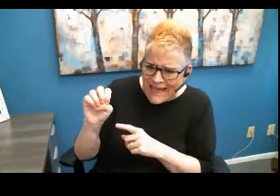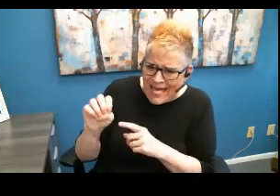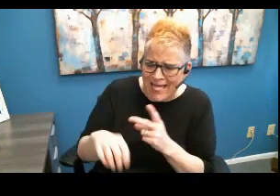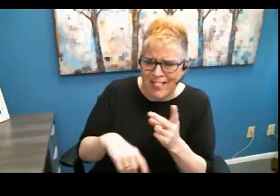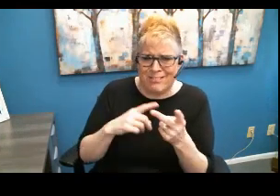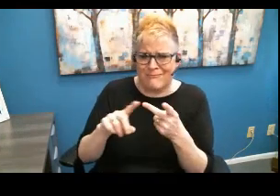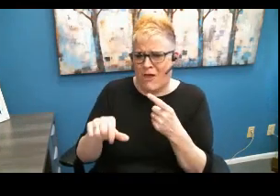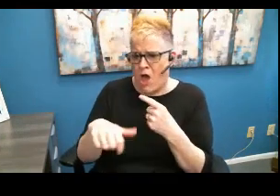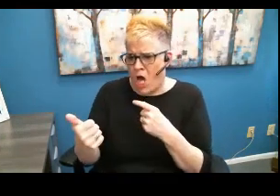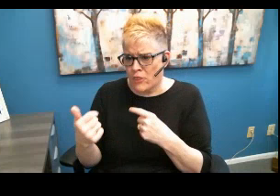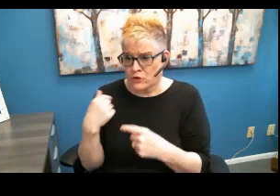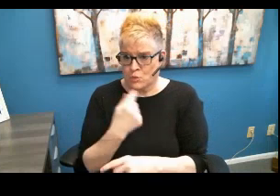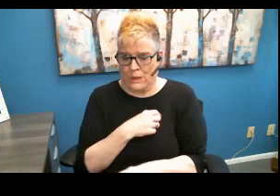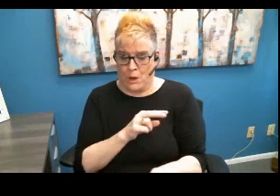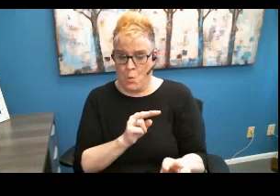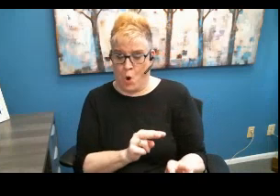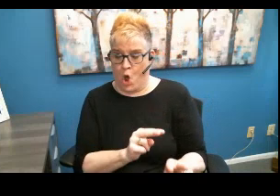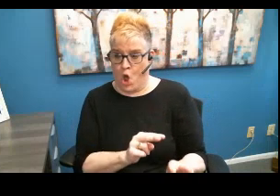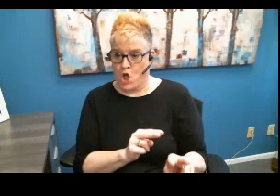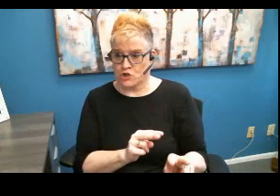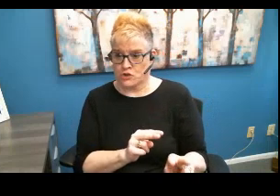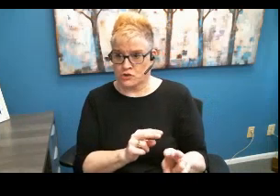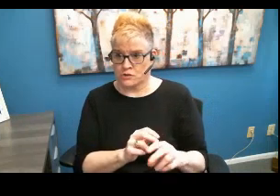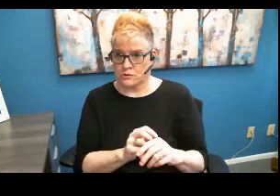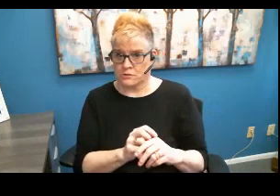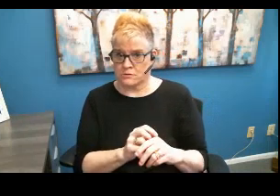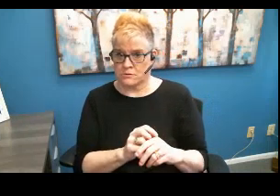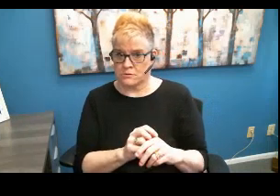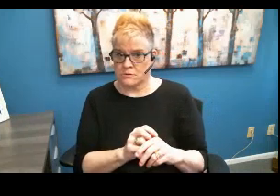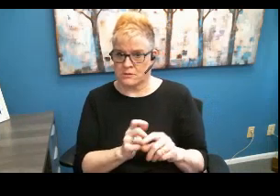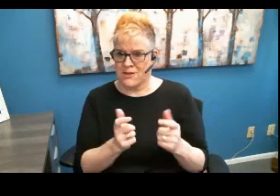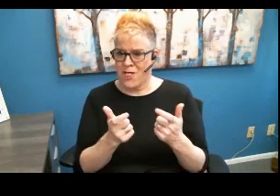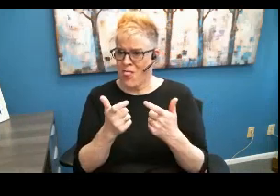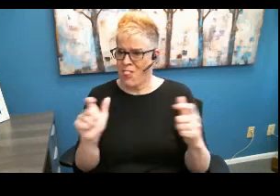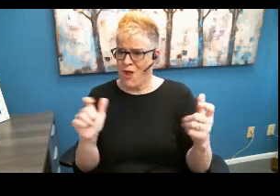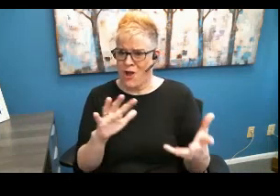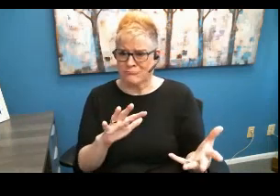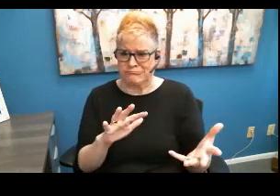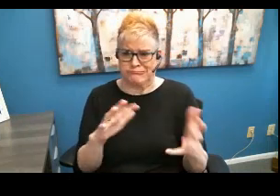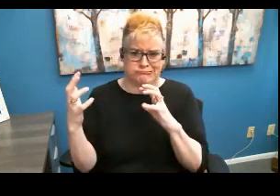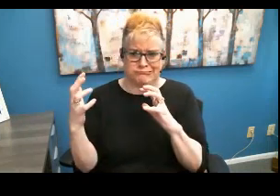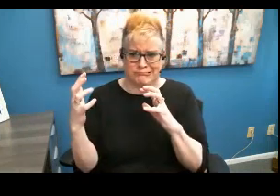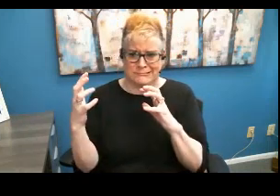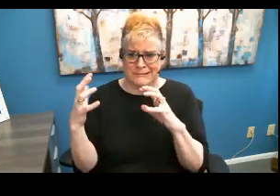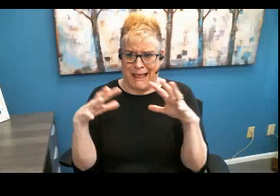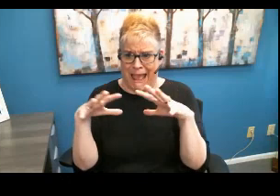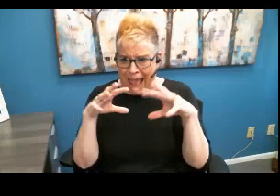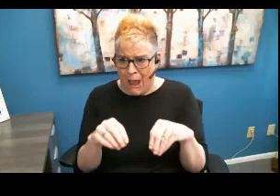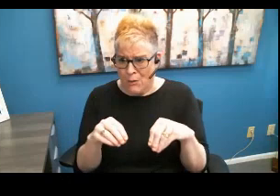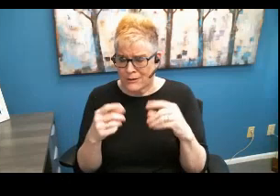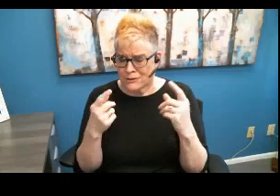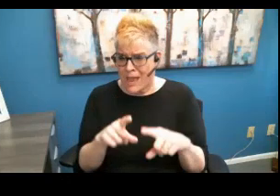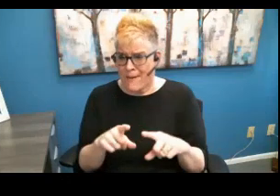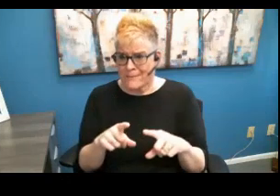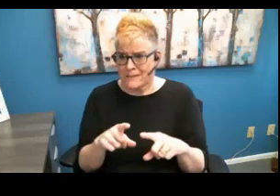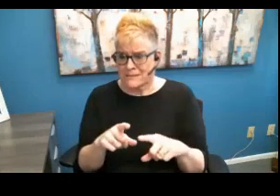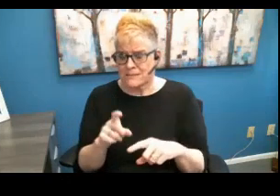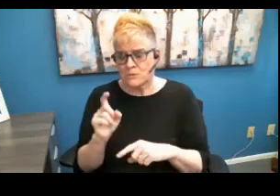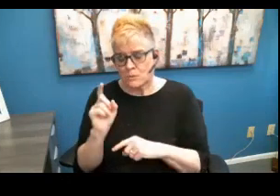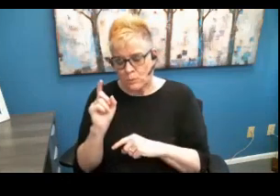we monitor. And if it is a large disruption on a transmission line and an outage, we're going to have